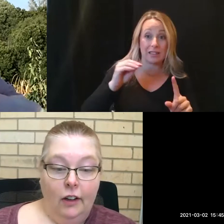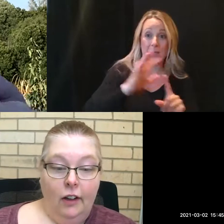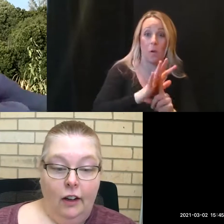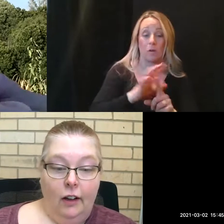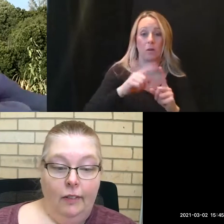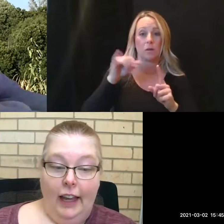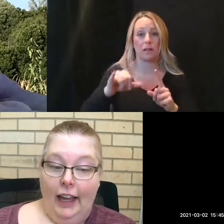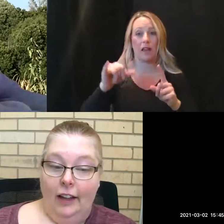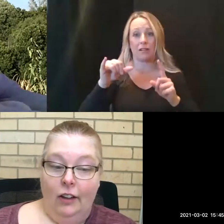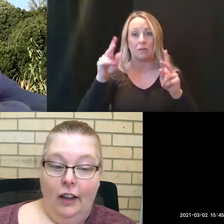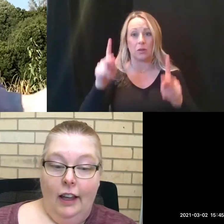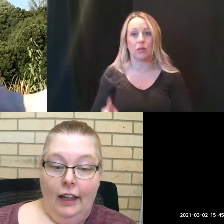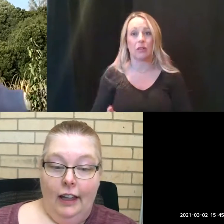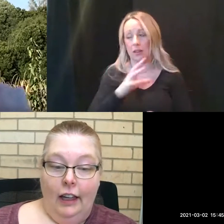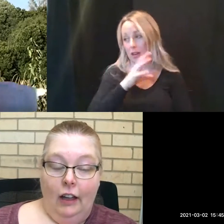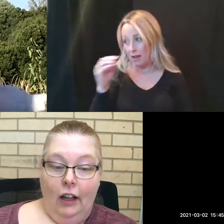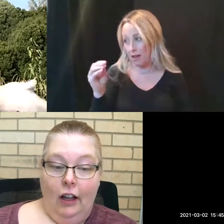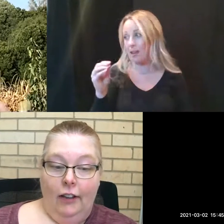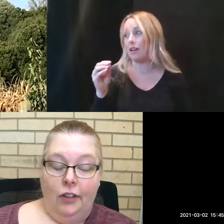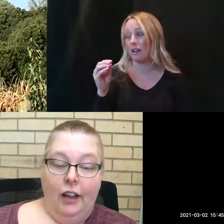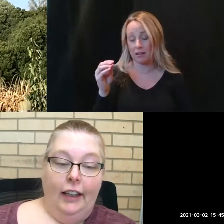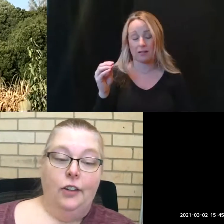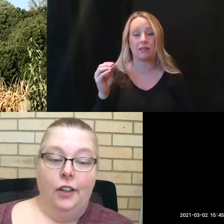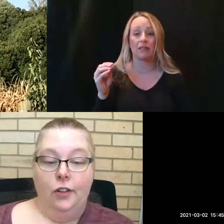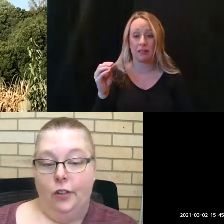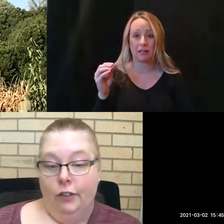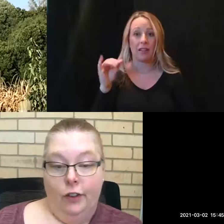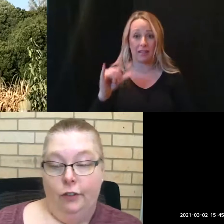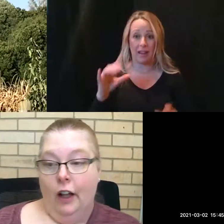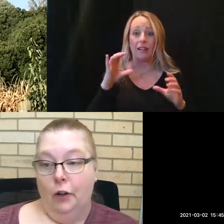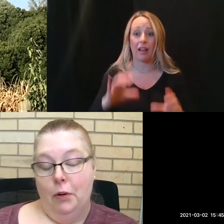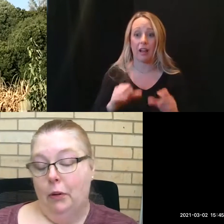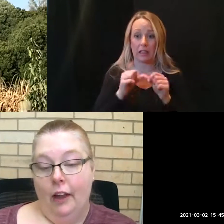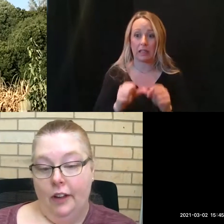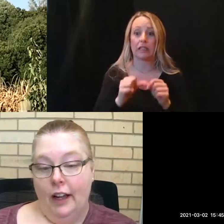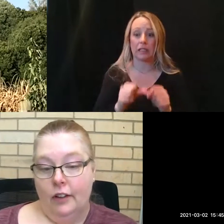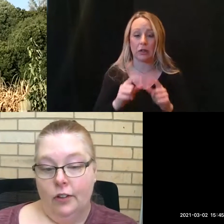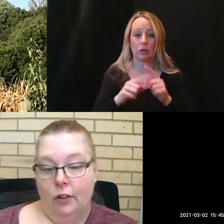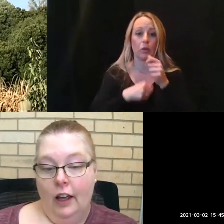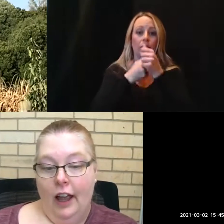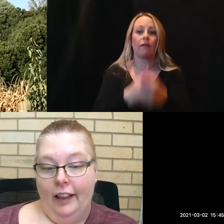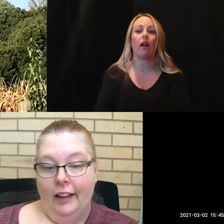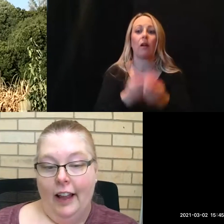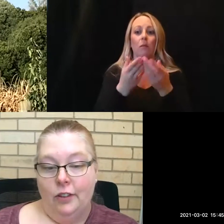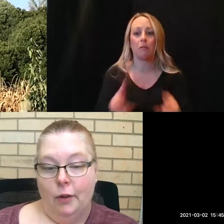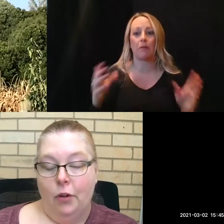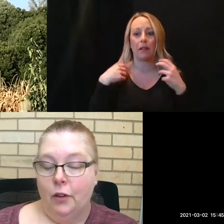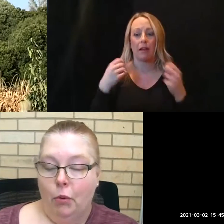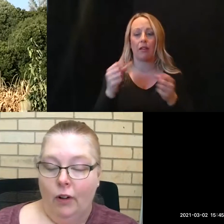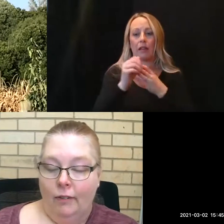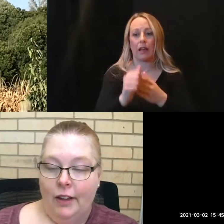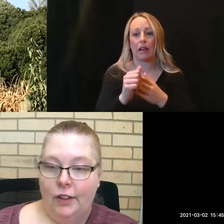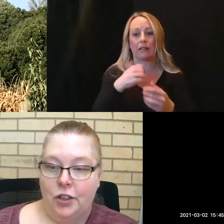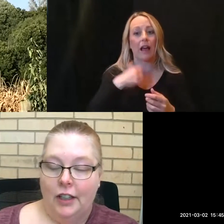client, and this client continues to follow public health guidance. So I think that's the